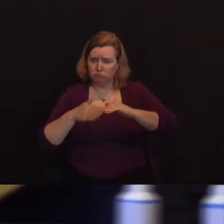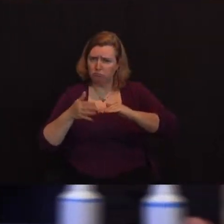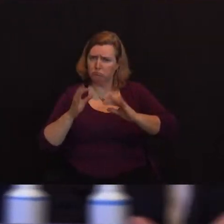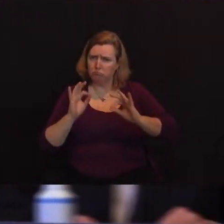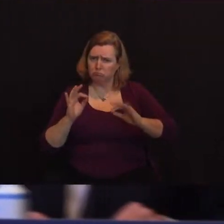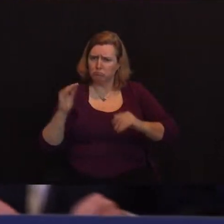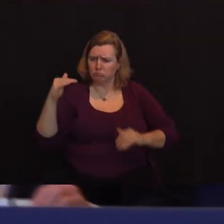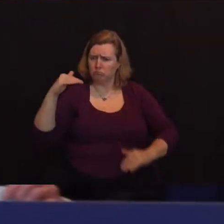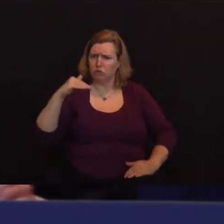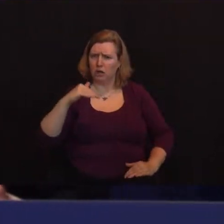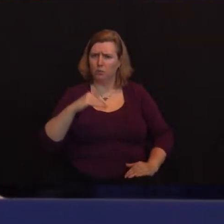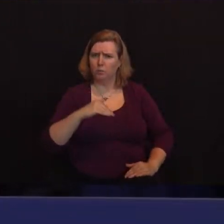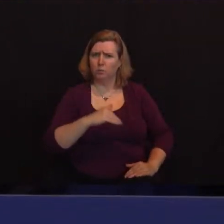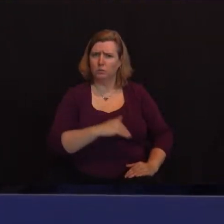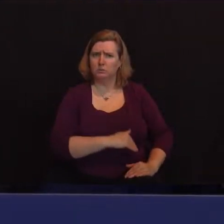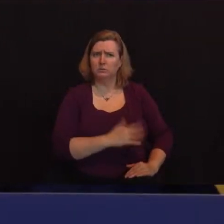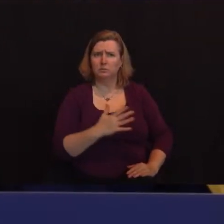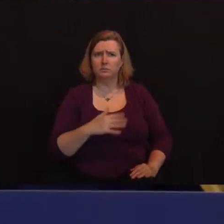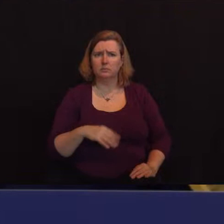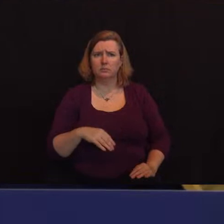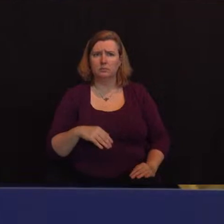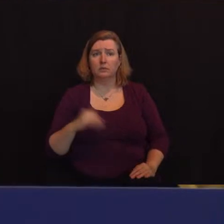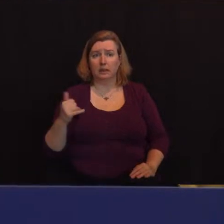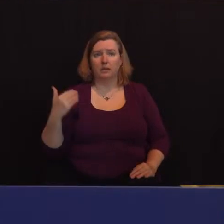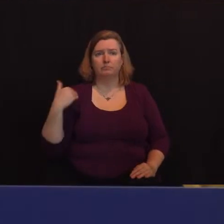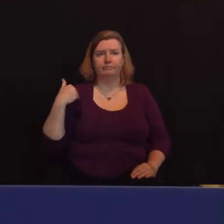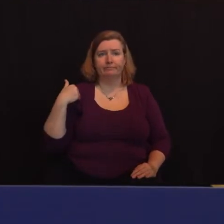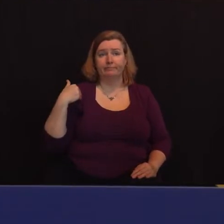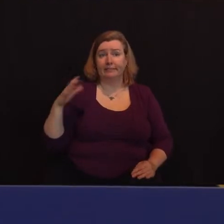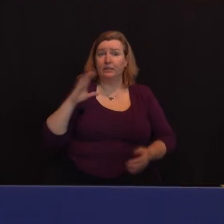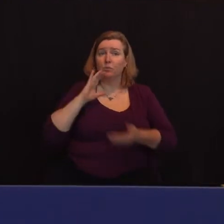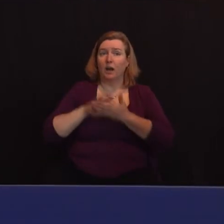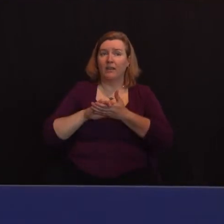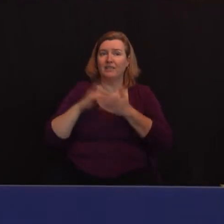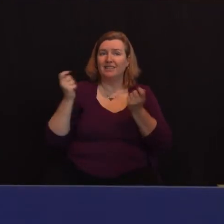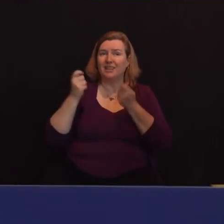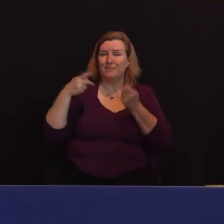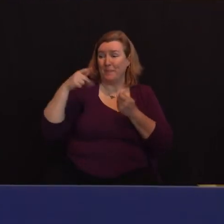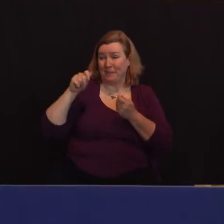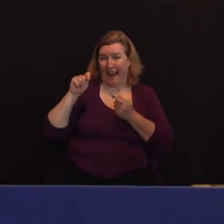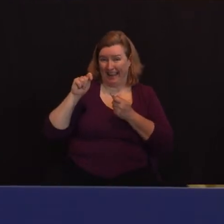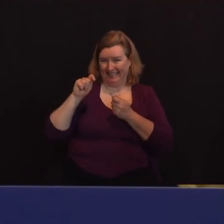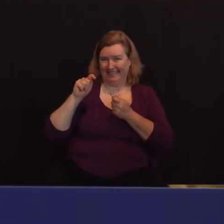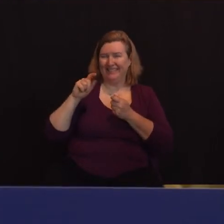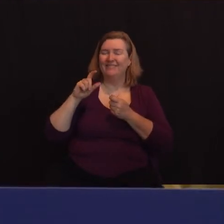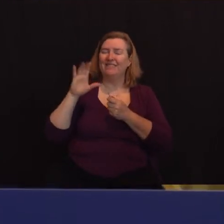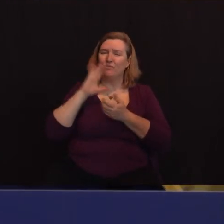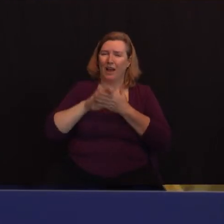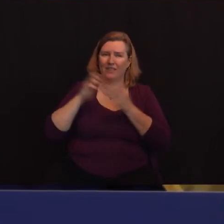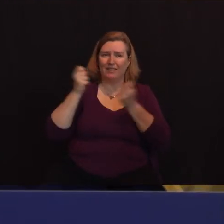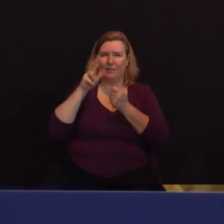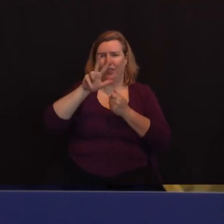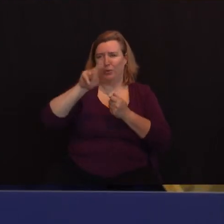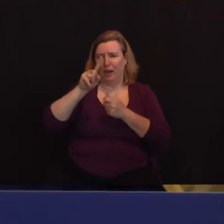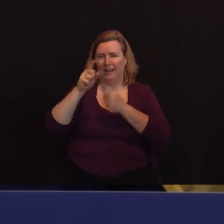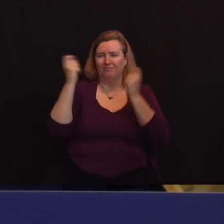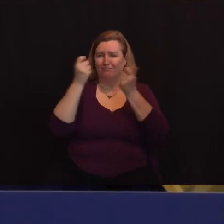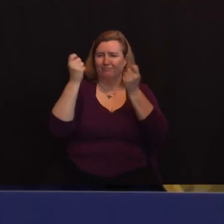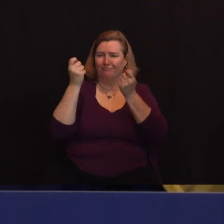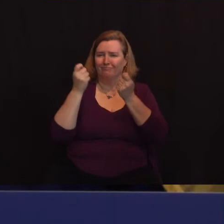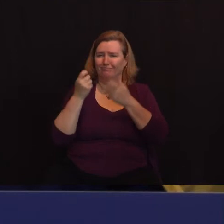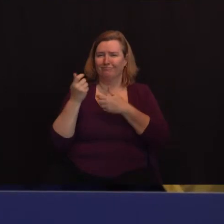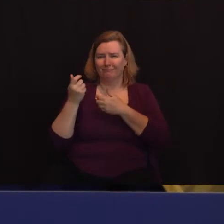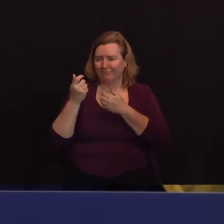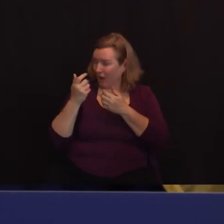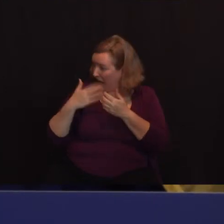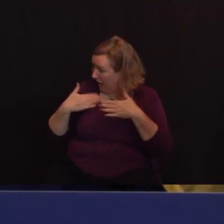just leaned over and said he and his wife Linda are celebrating their 31st anniversary tomorrow. So happy anniversary to you. And the reason is